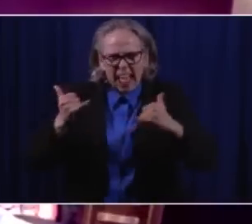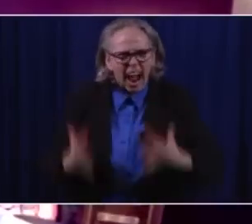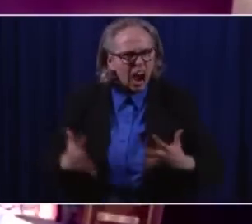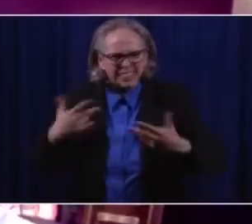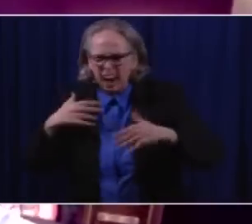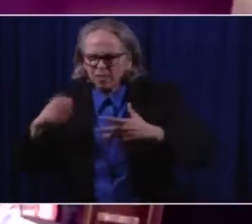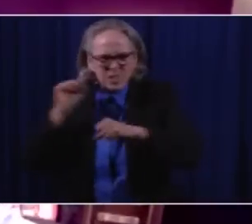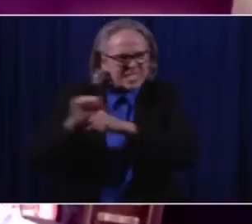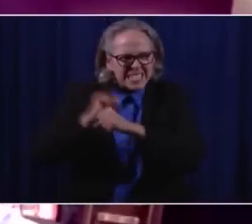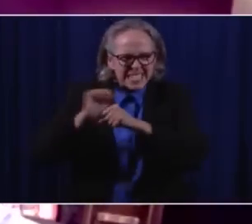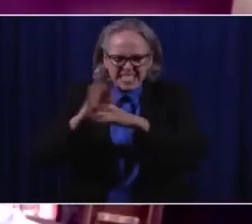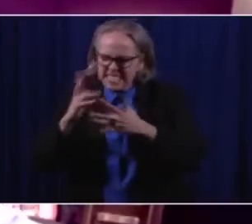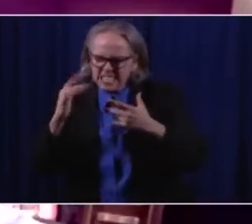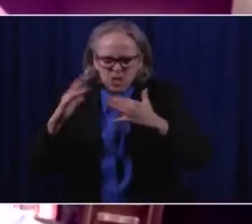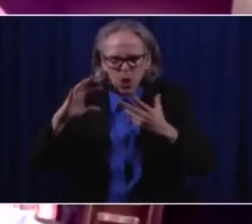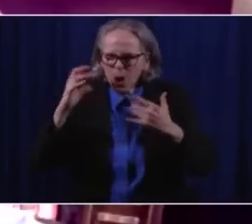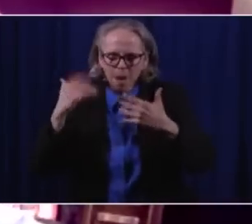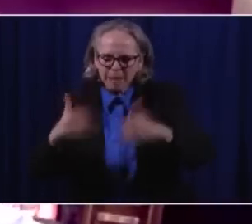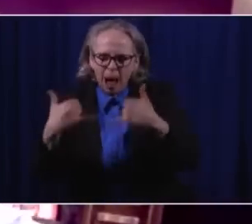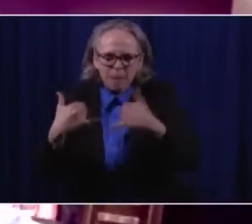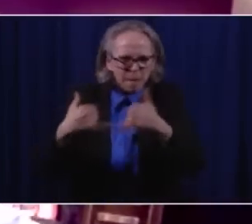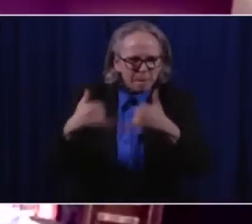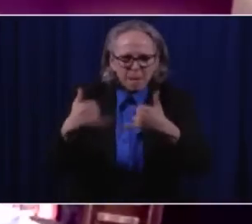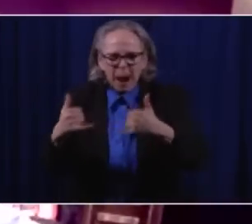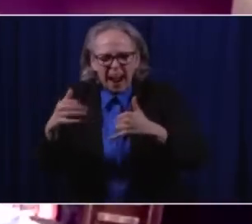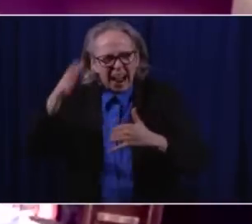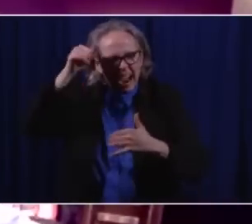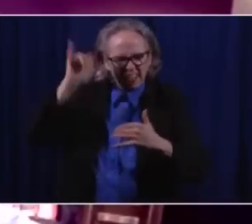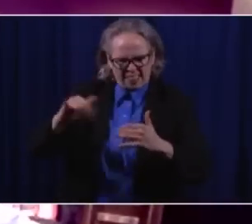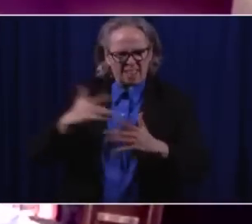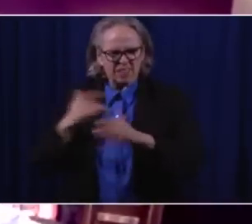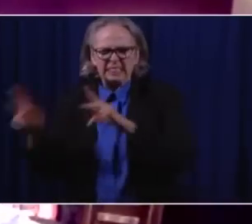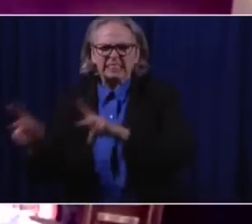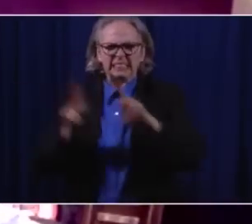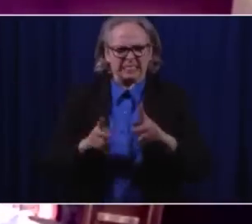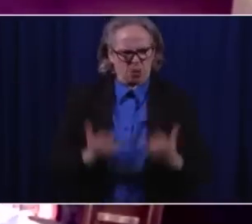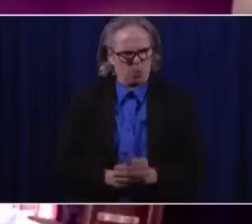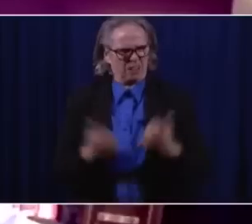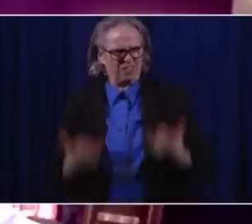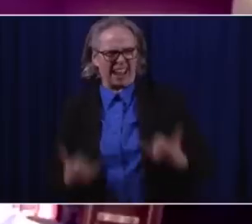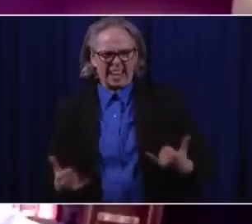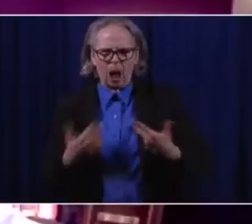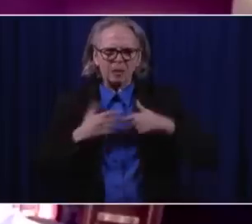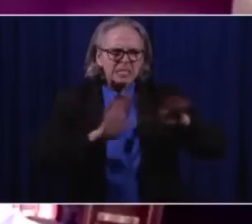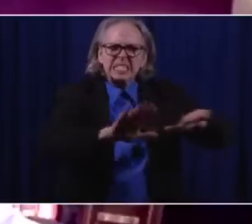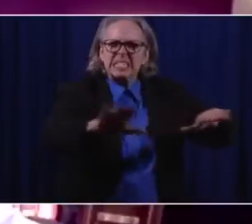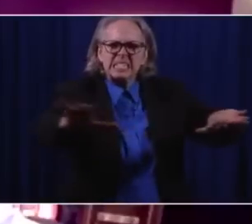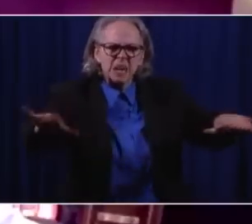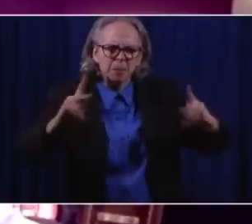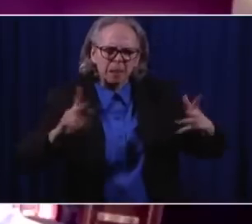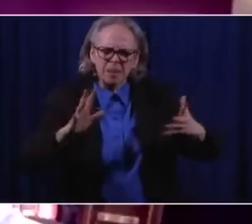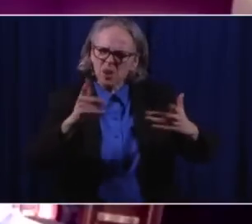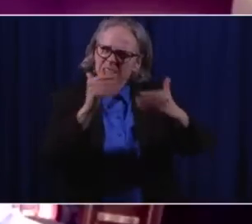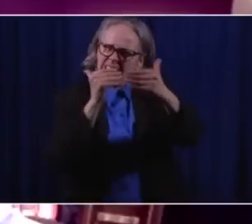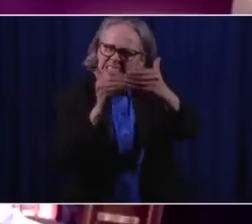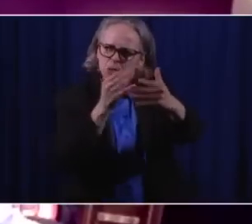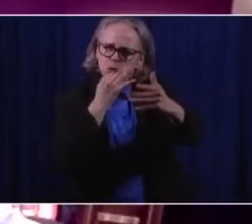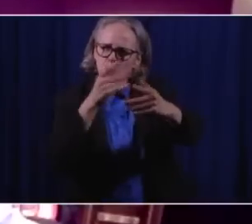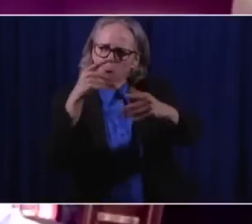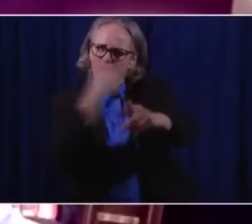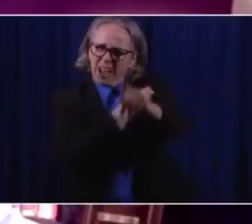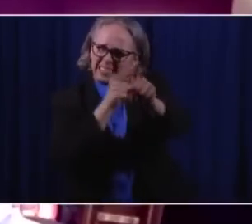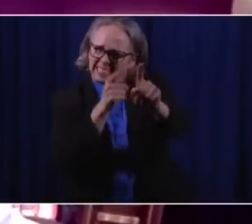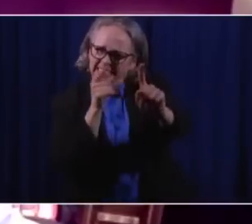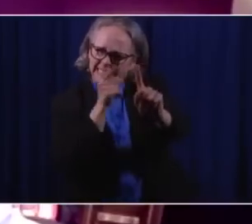significant. And I almost feel like in Ohio, we should all be going around with 4 fingers held up in the air saying, we're in the 4th quarter. Let's hang on for